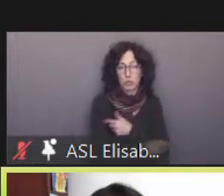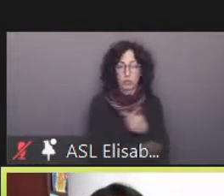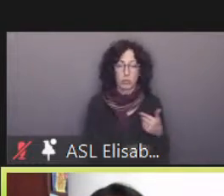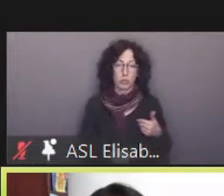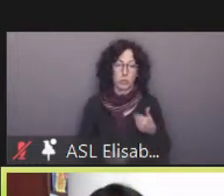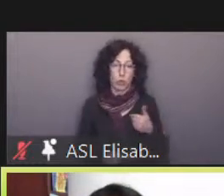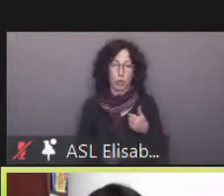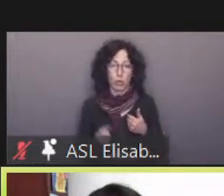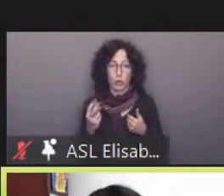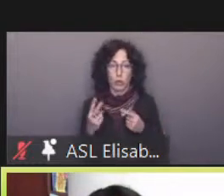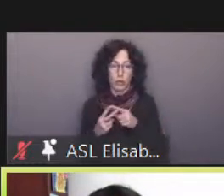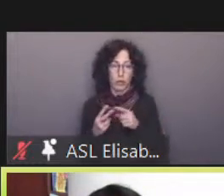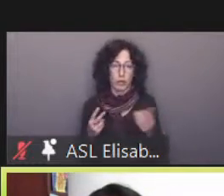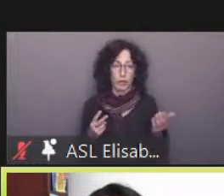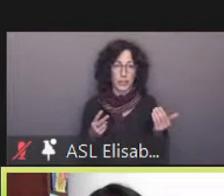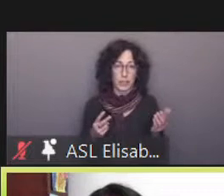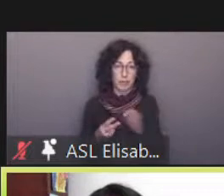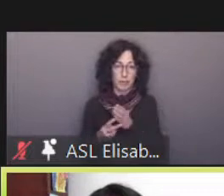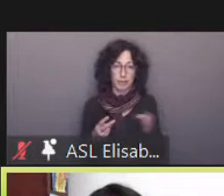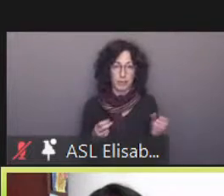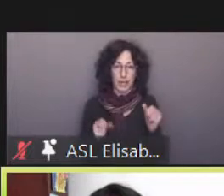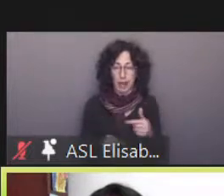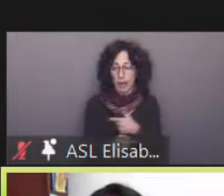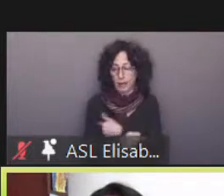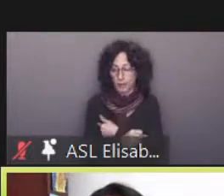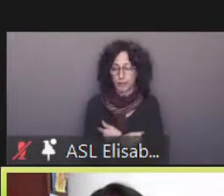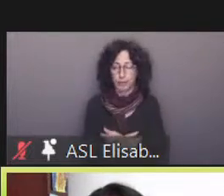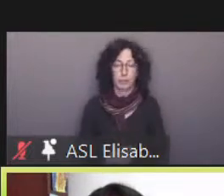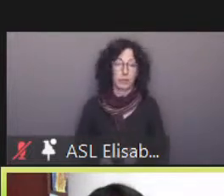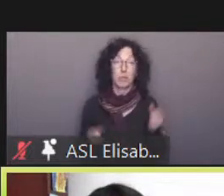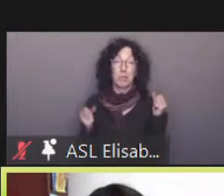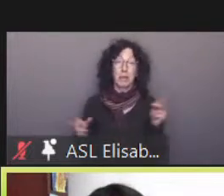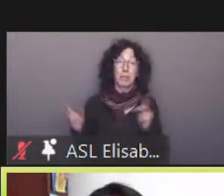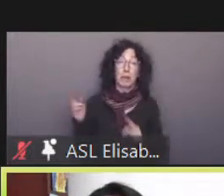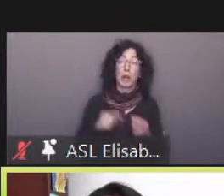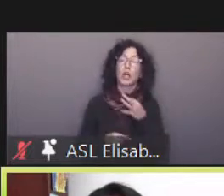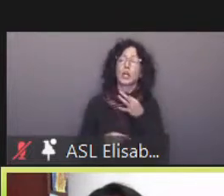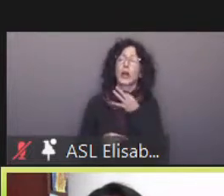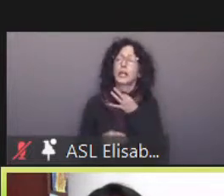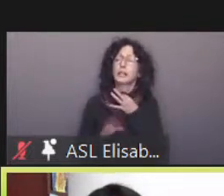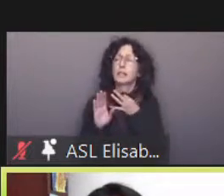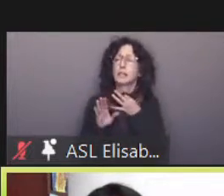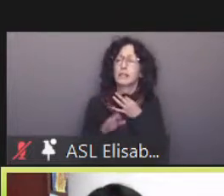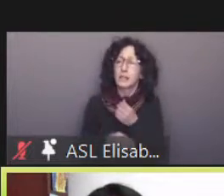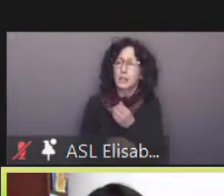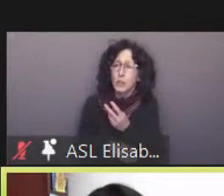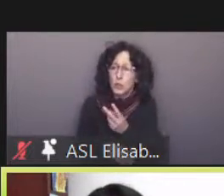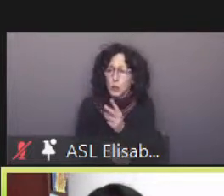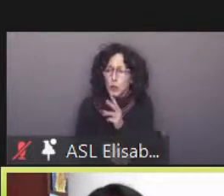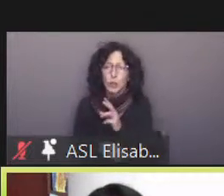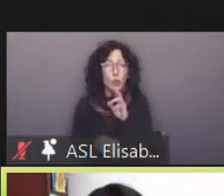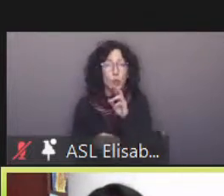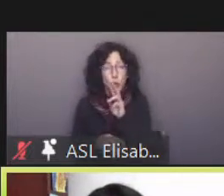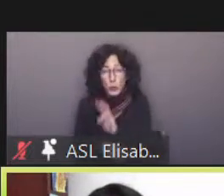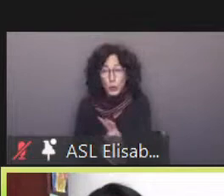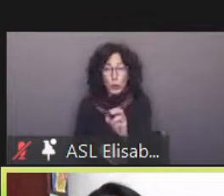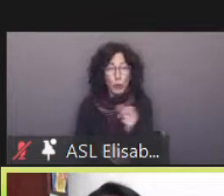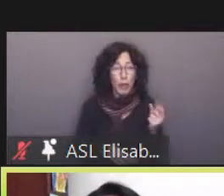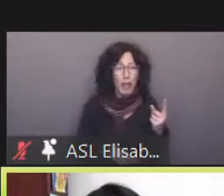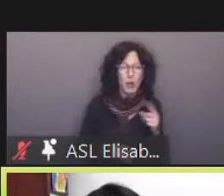old. Many people are asking when the next group of children, the 2 to 11-year-olds, will also be